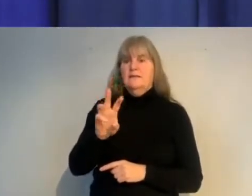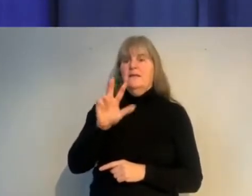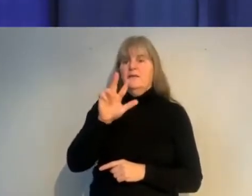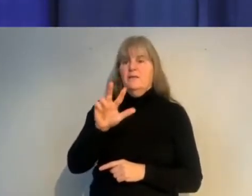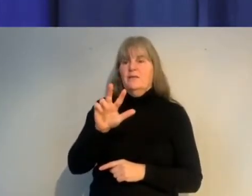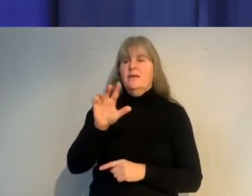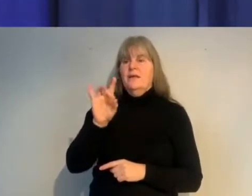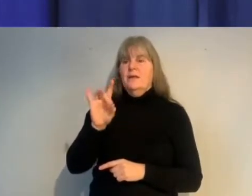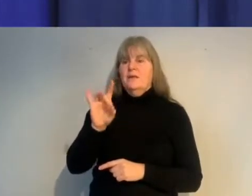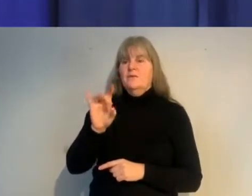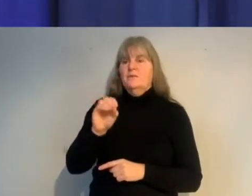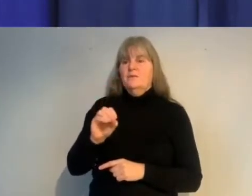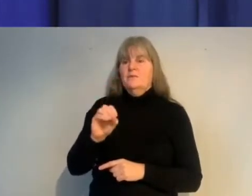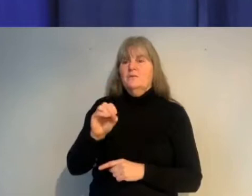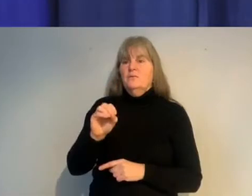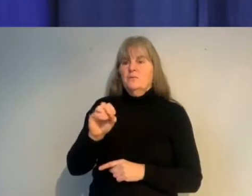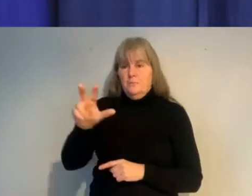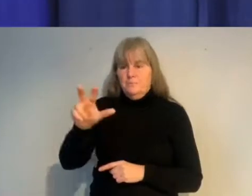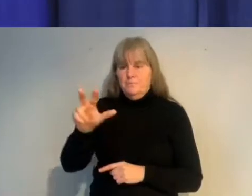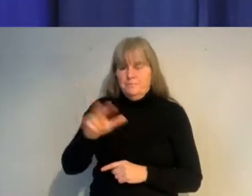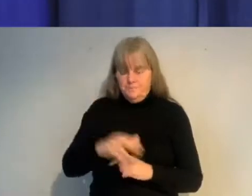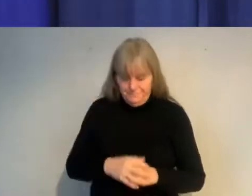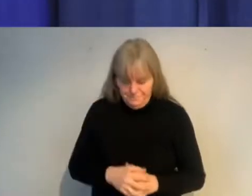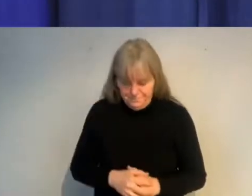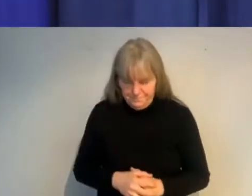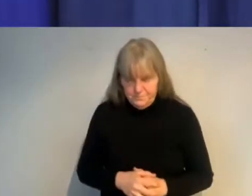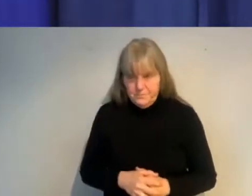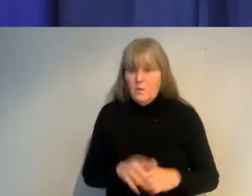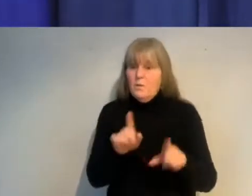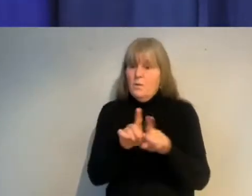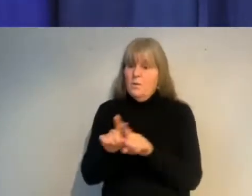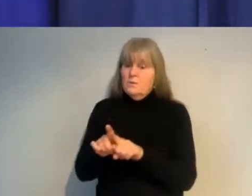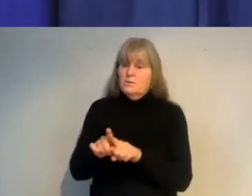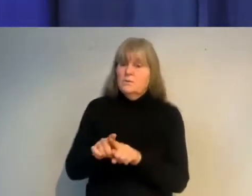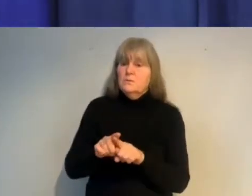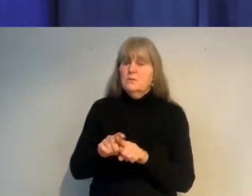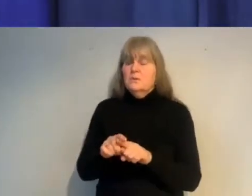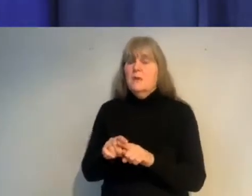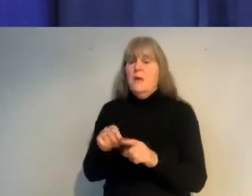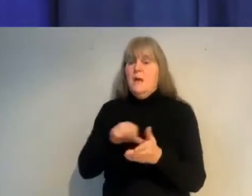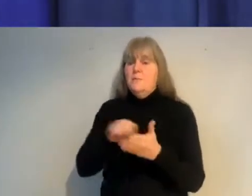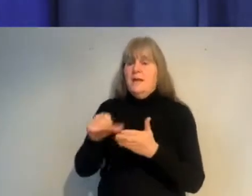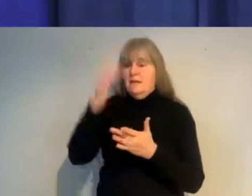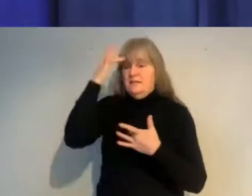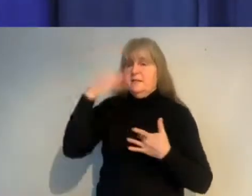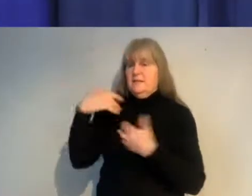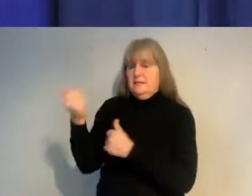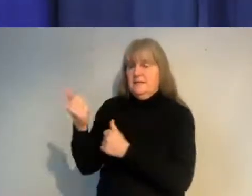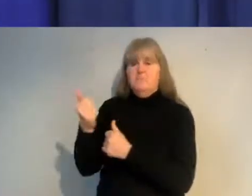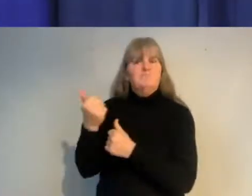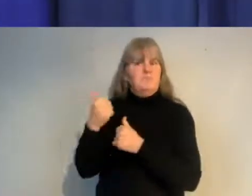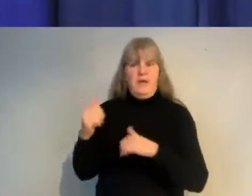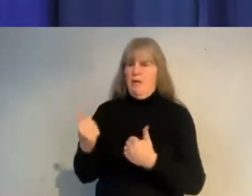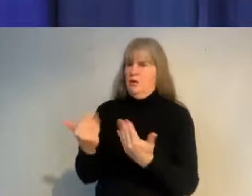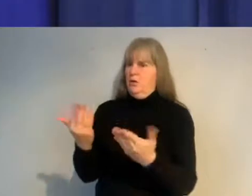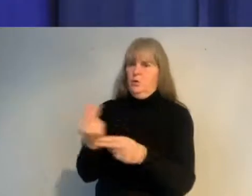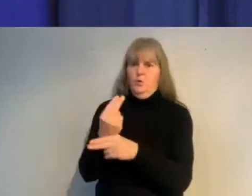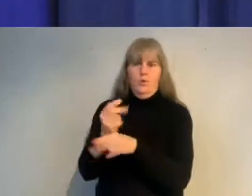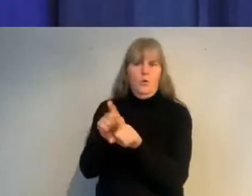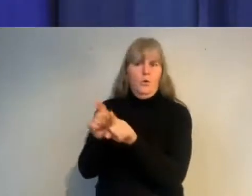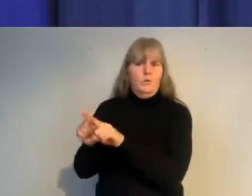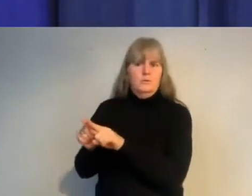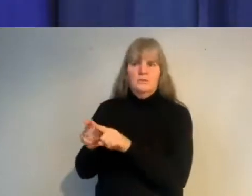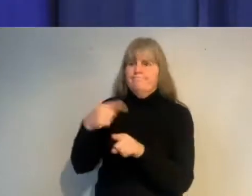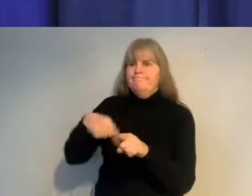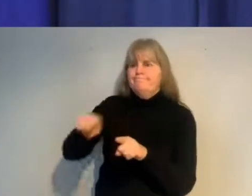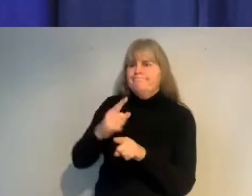867-456-3803. Additionally, the paid sick leave rebate is still available for folks that need to miss